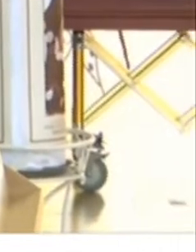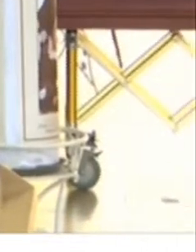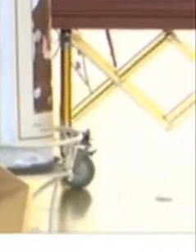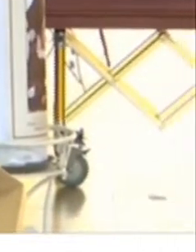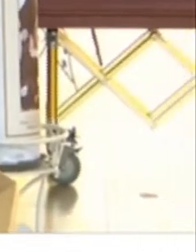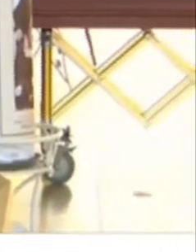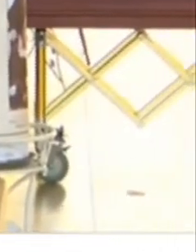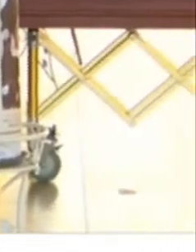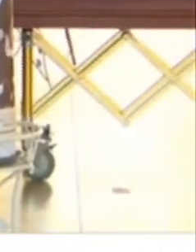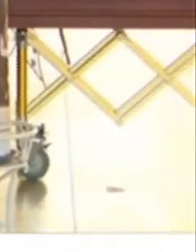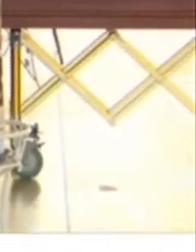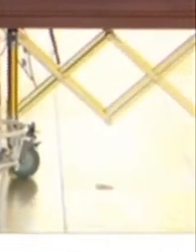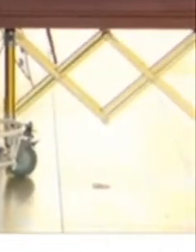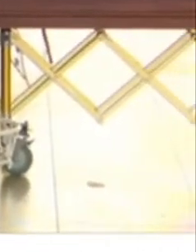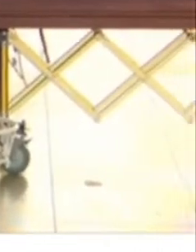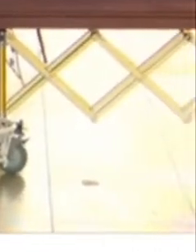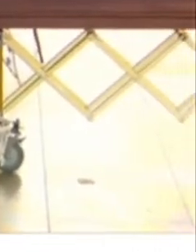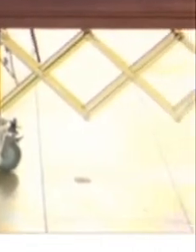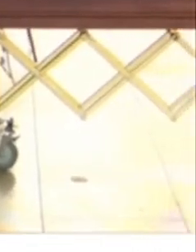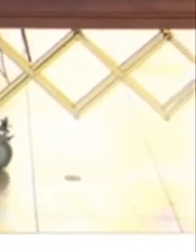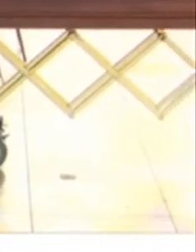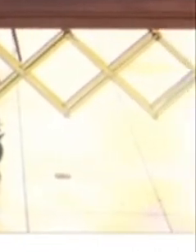Let me start again.